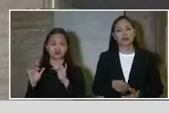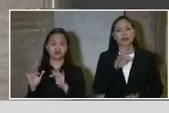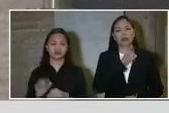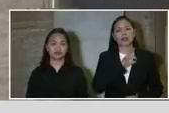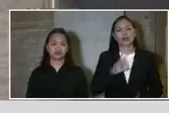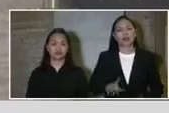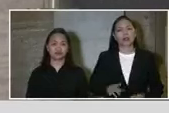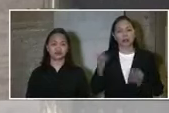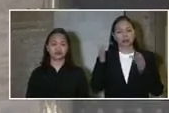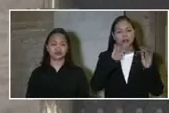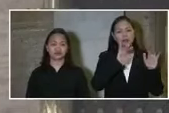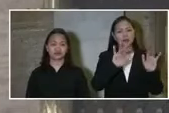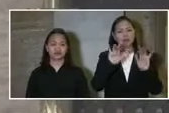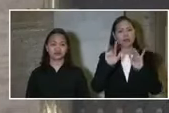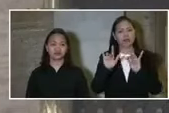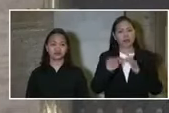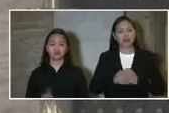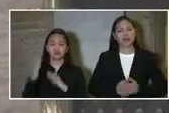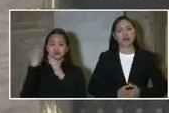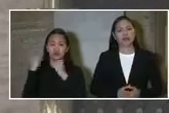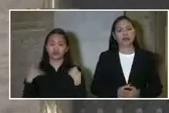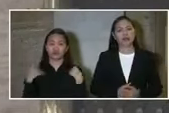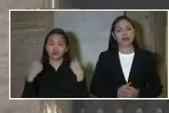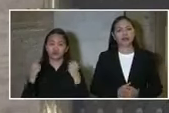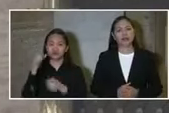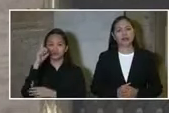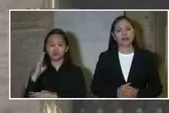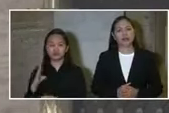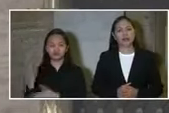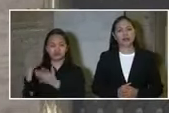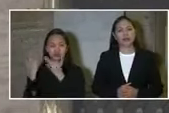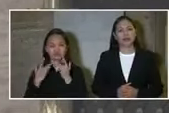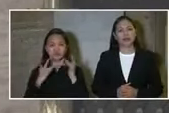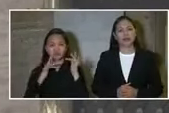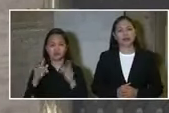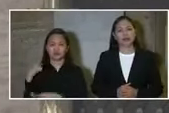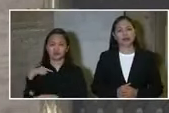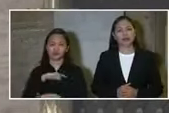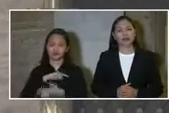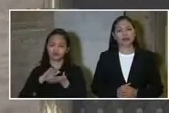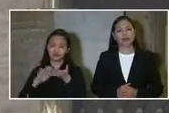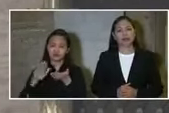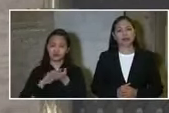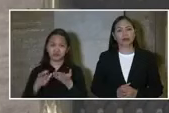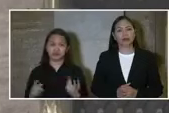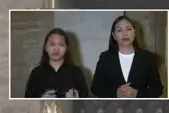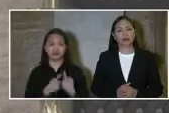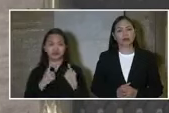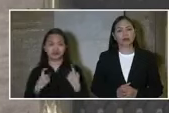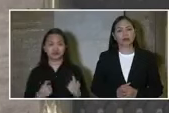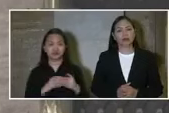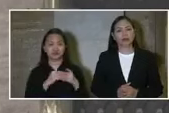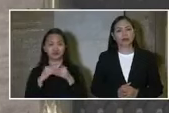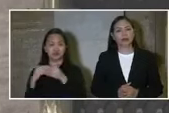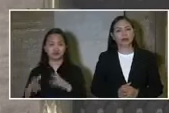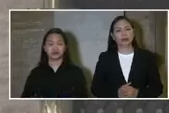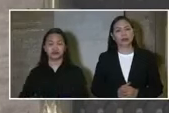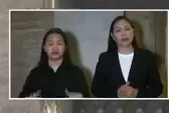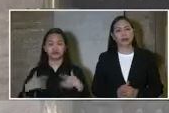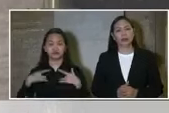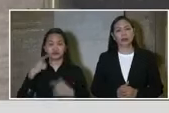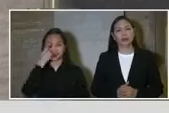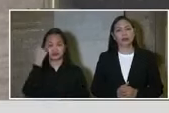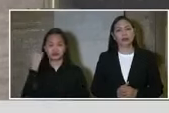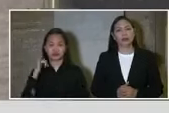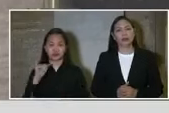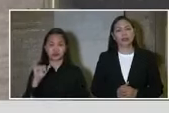have mercy. May Almighty God have mercy on us. Forgive us our sins and bring us to